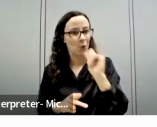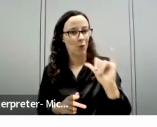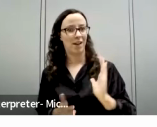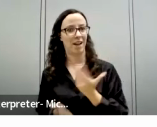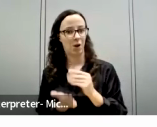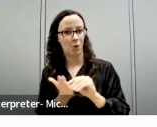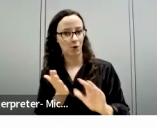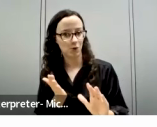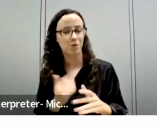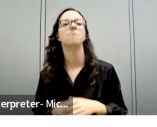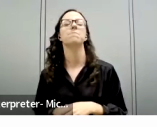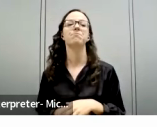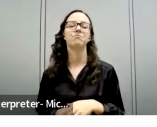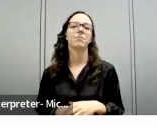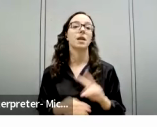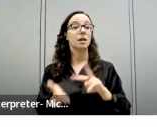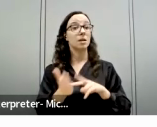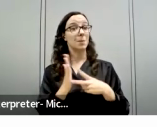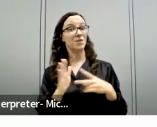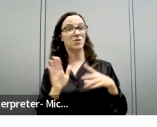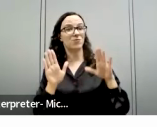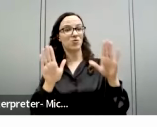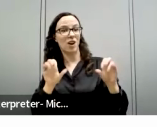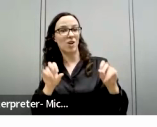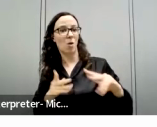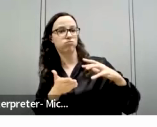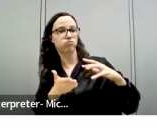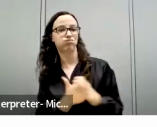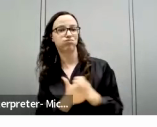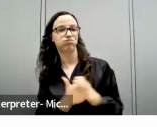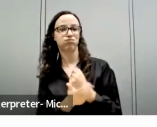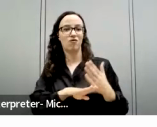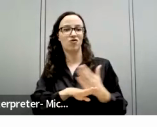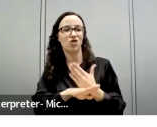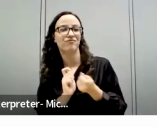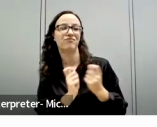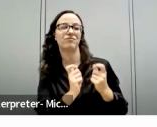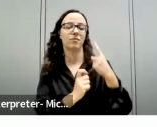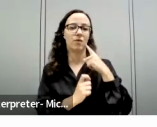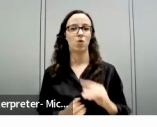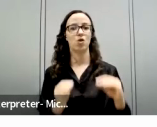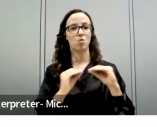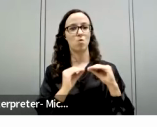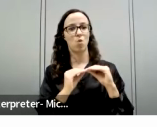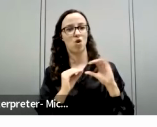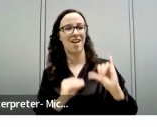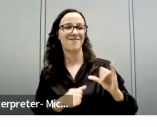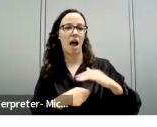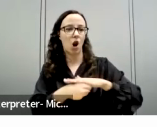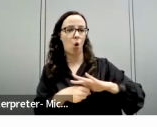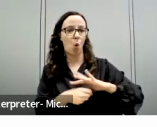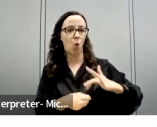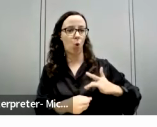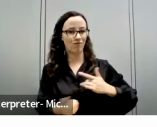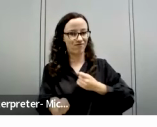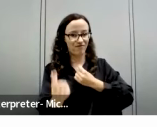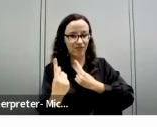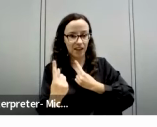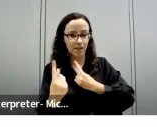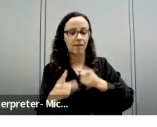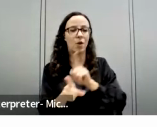for you to adapt and remix an OER so that you have more of, again, that local feel, and also just catering to the needs of